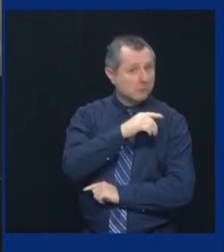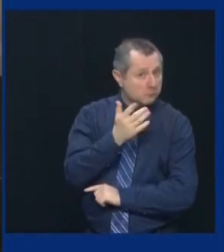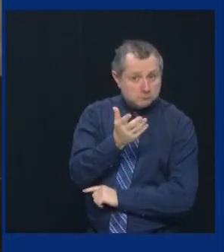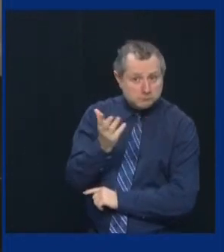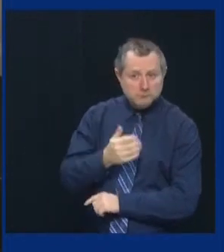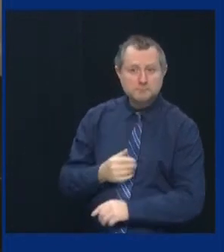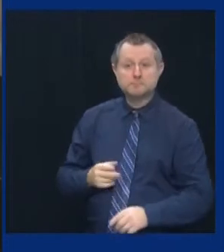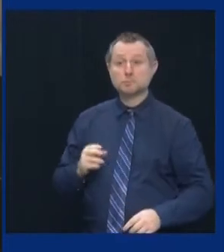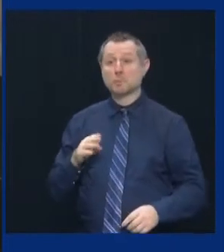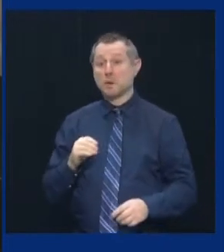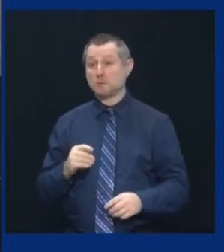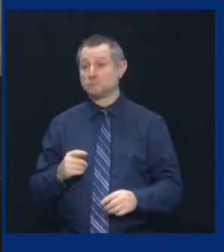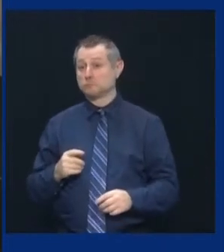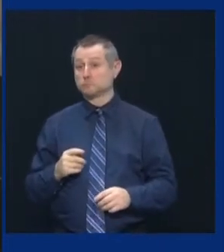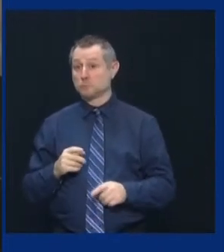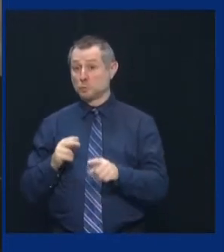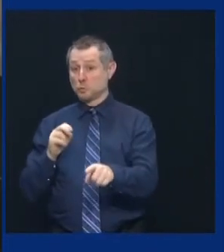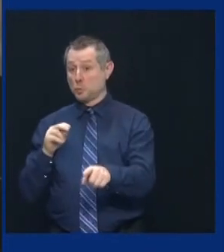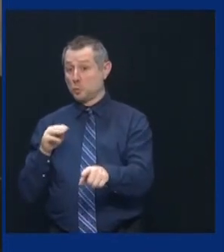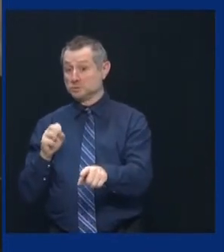Besides Newsday?